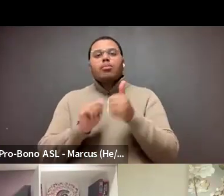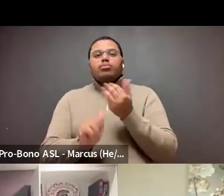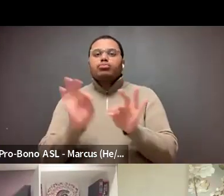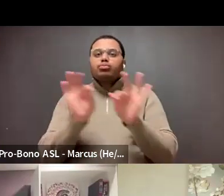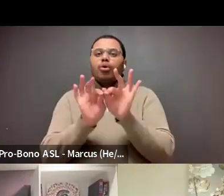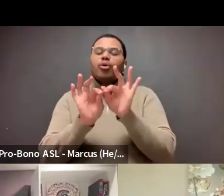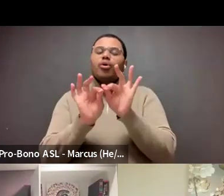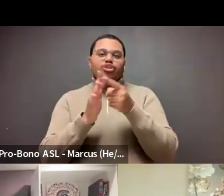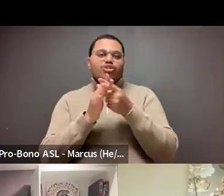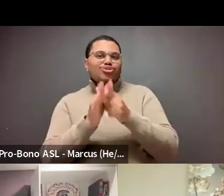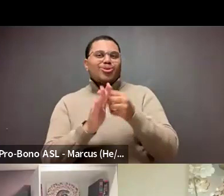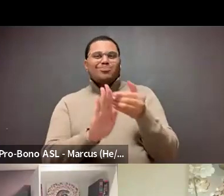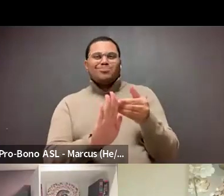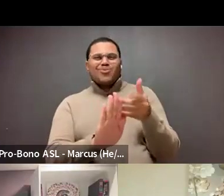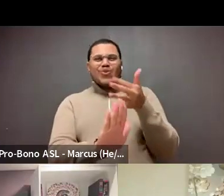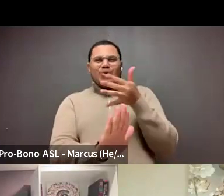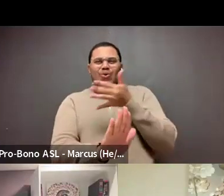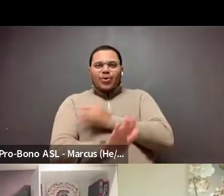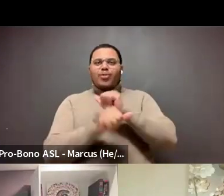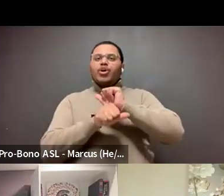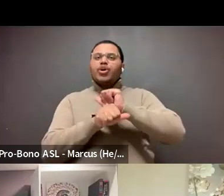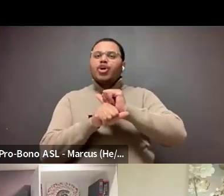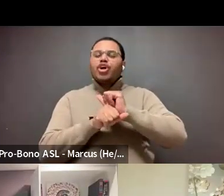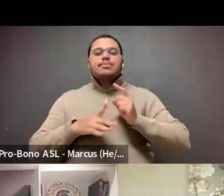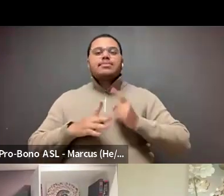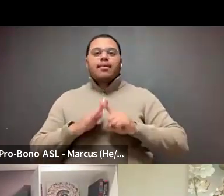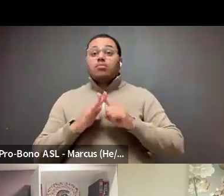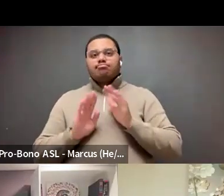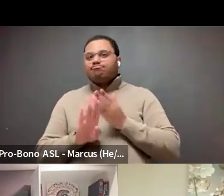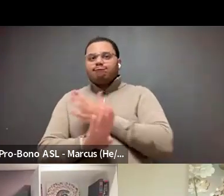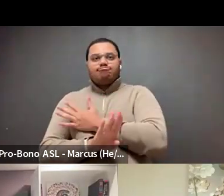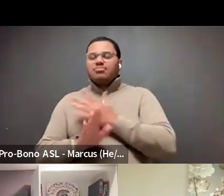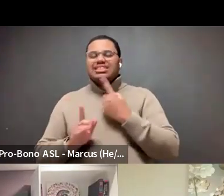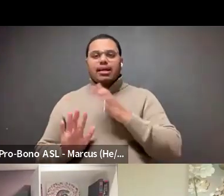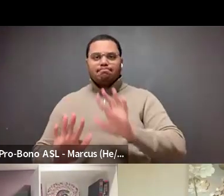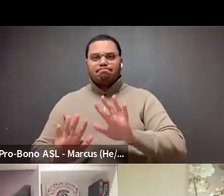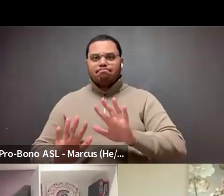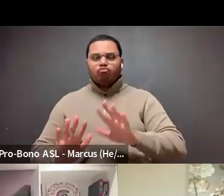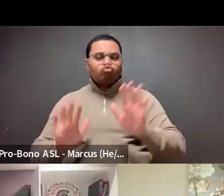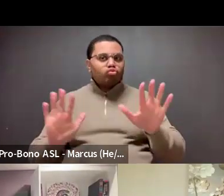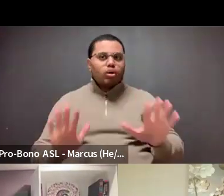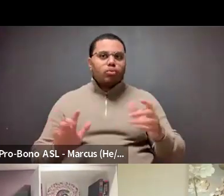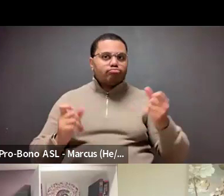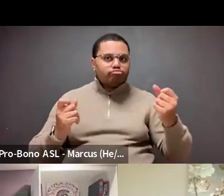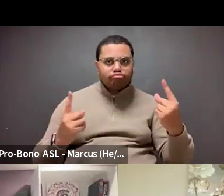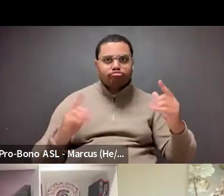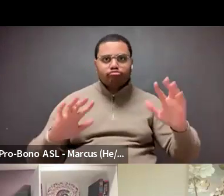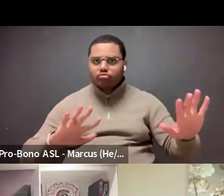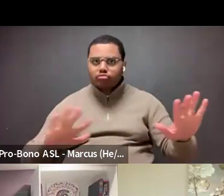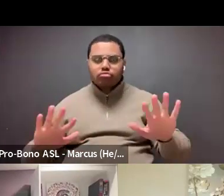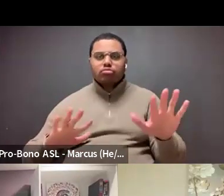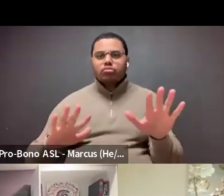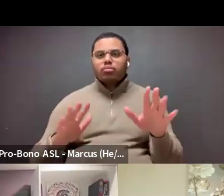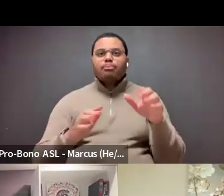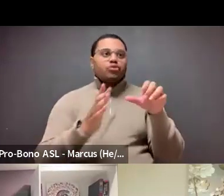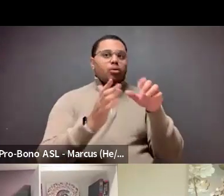out like before the work has begun and say like, okay, great, we understand we have like moment on page